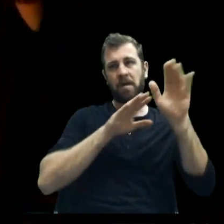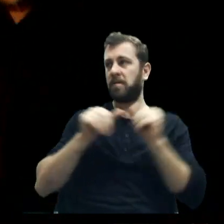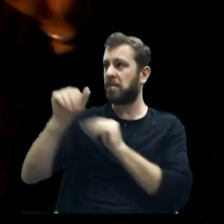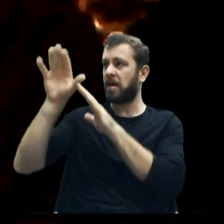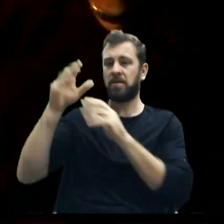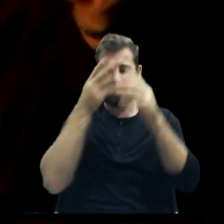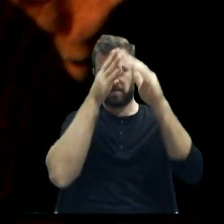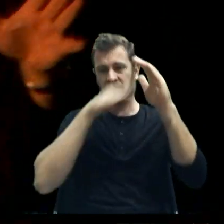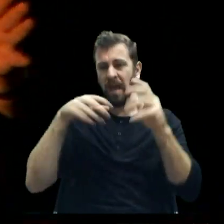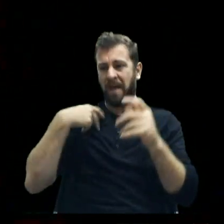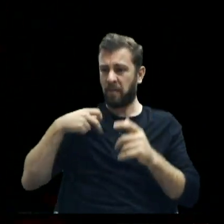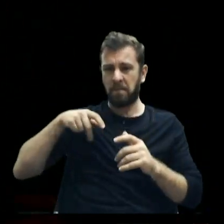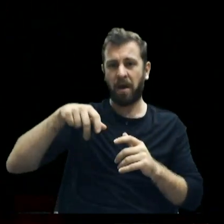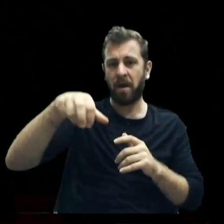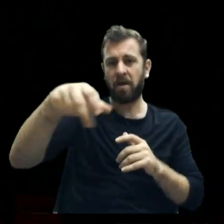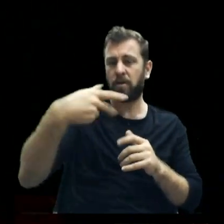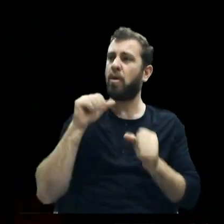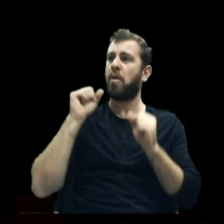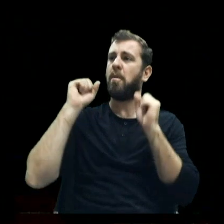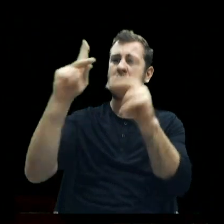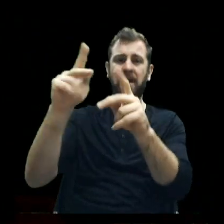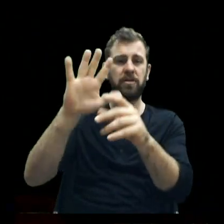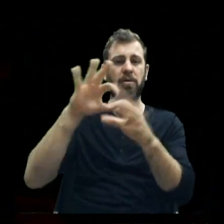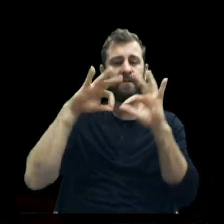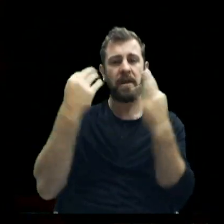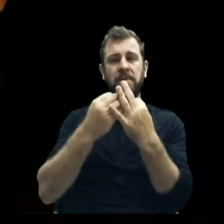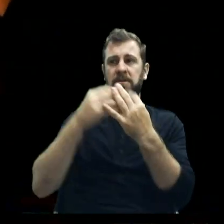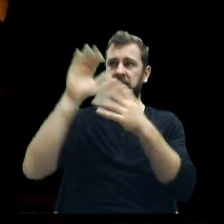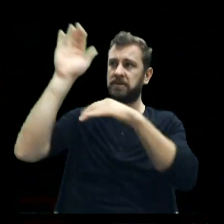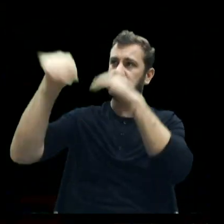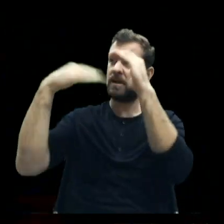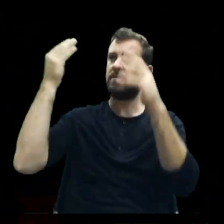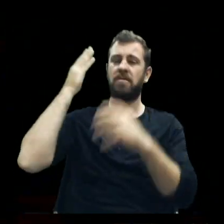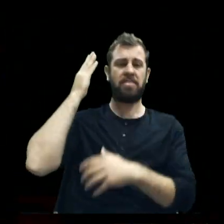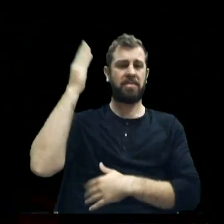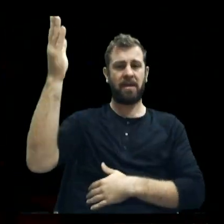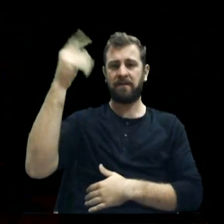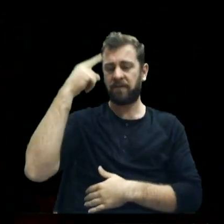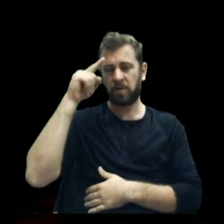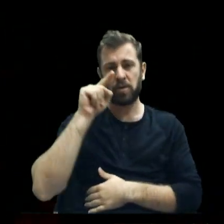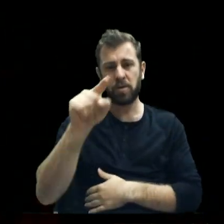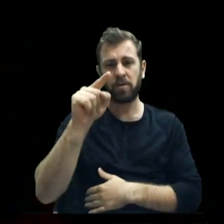families. Live your life. Jannah for you is already there.